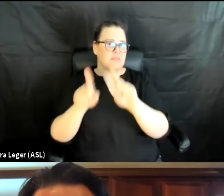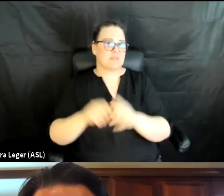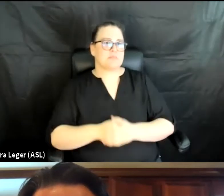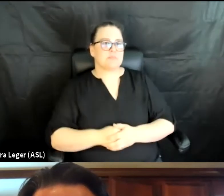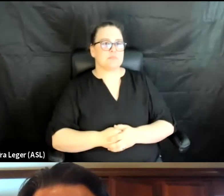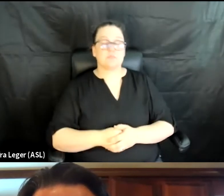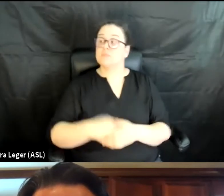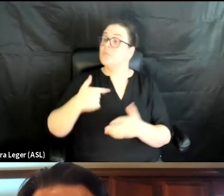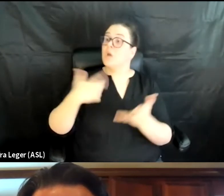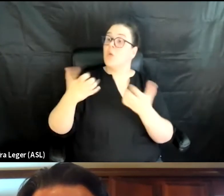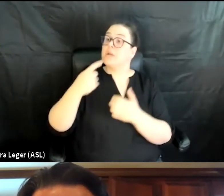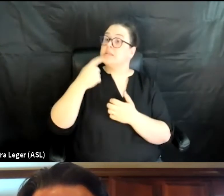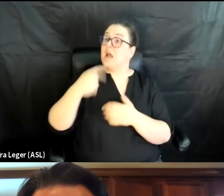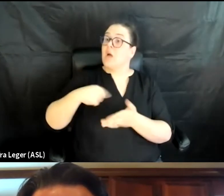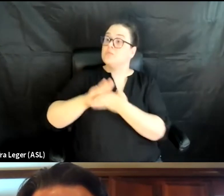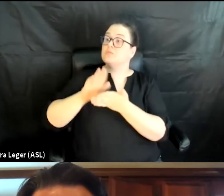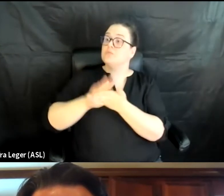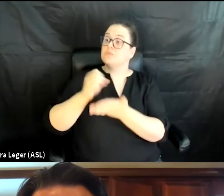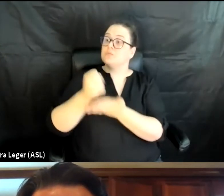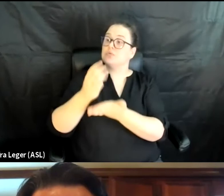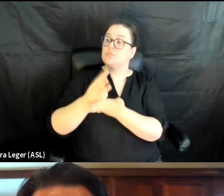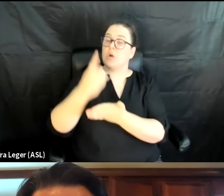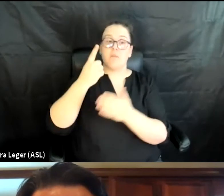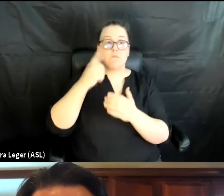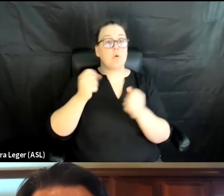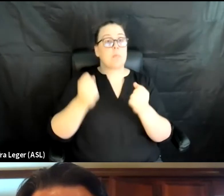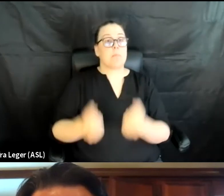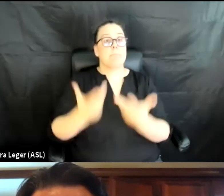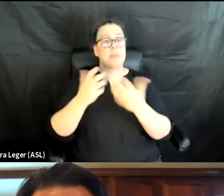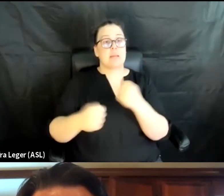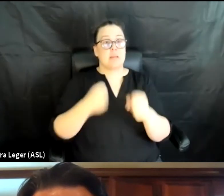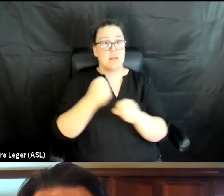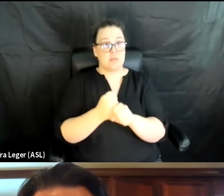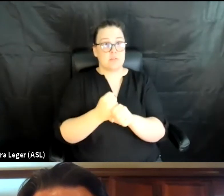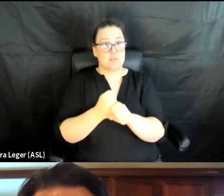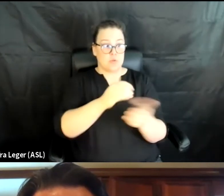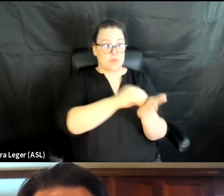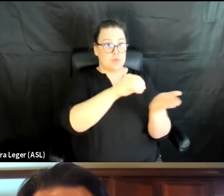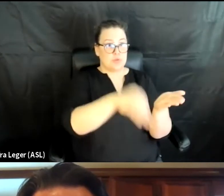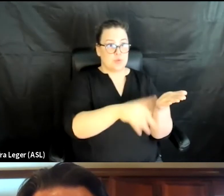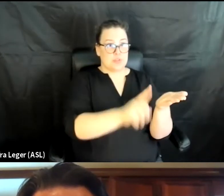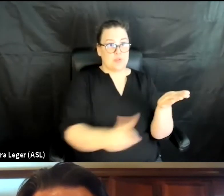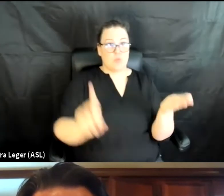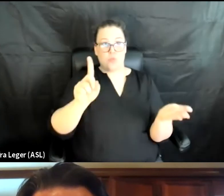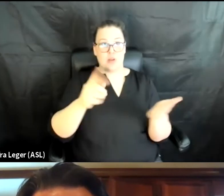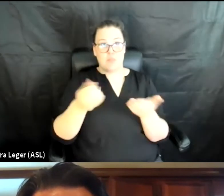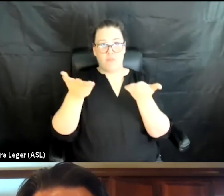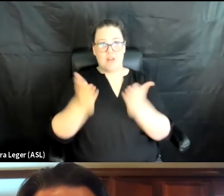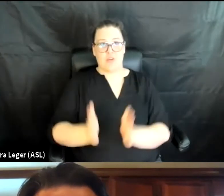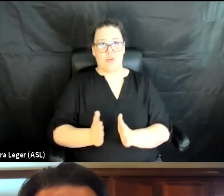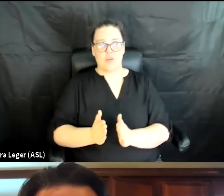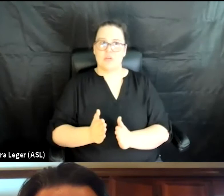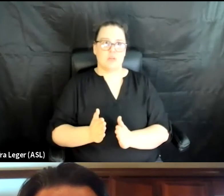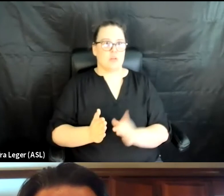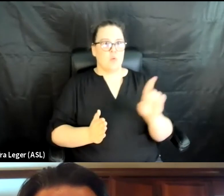say that I was a school social worker actually for many years. And like the ratio of students to one provider, one social worker, it was